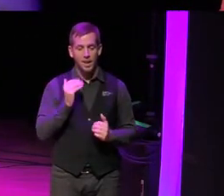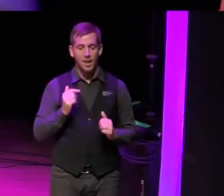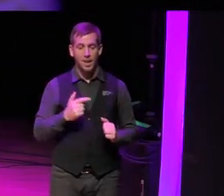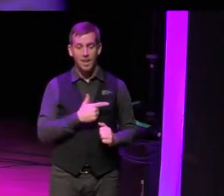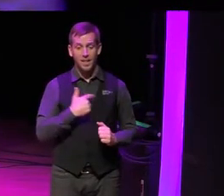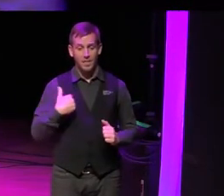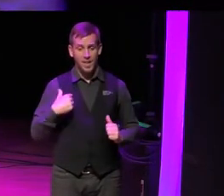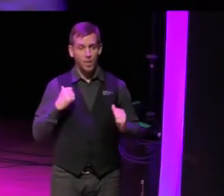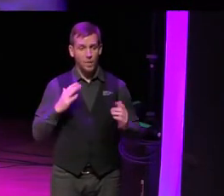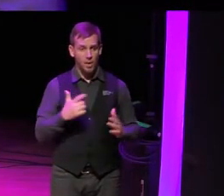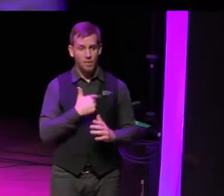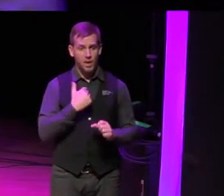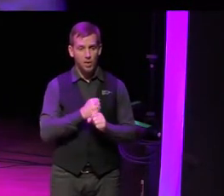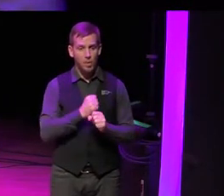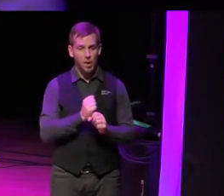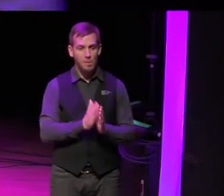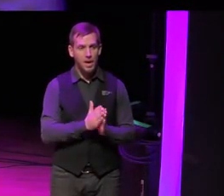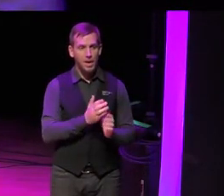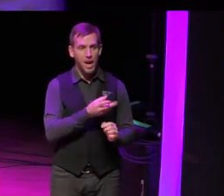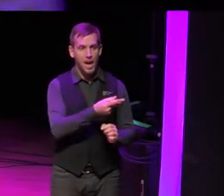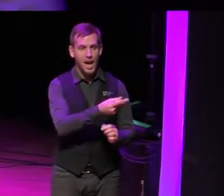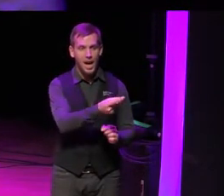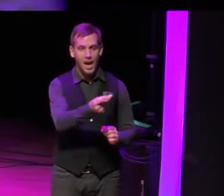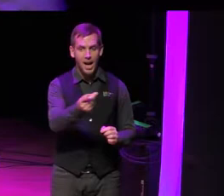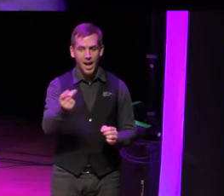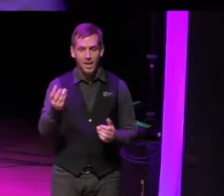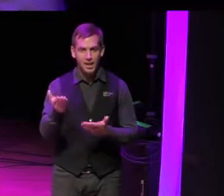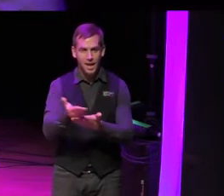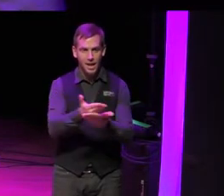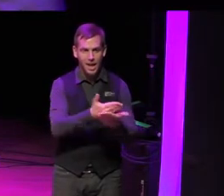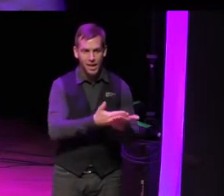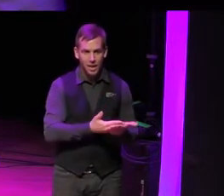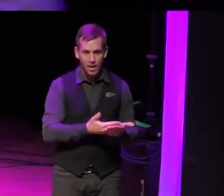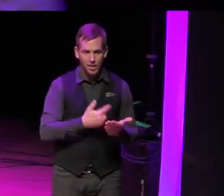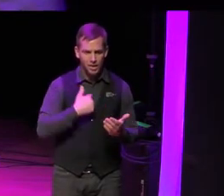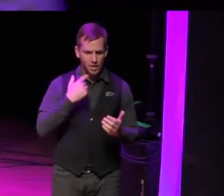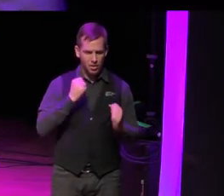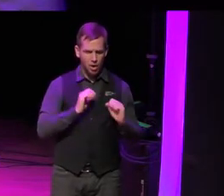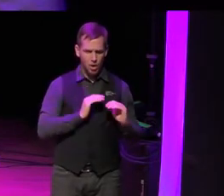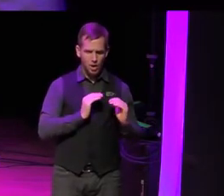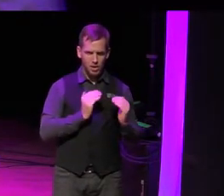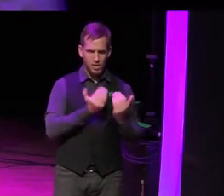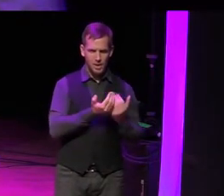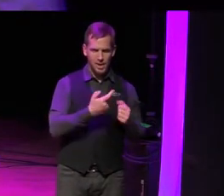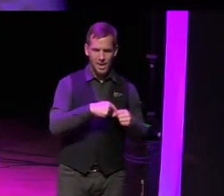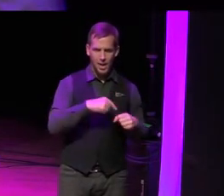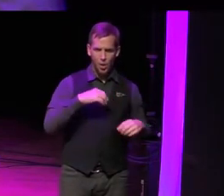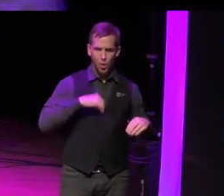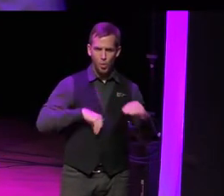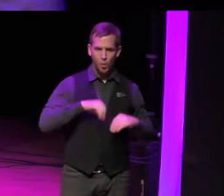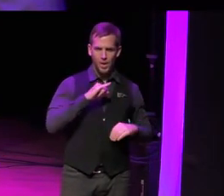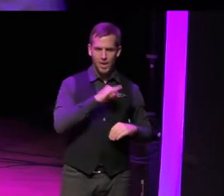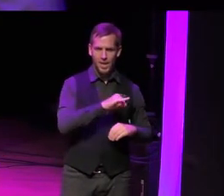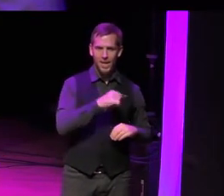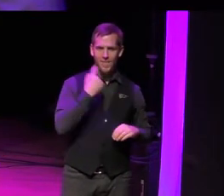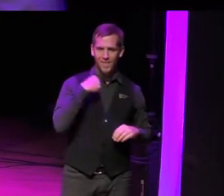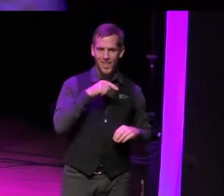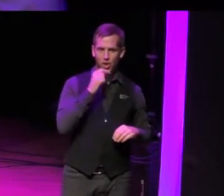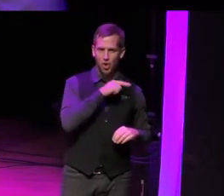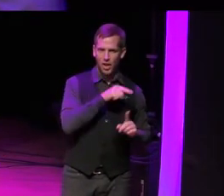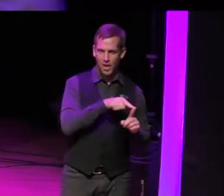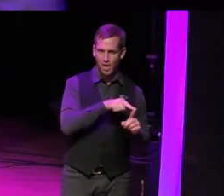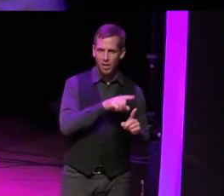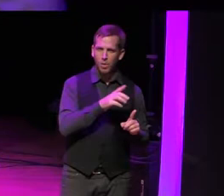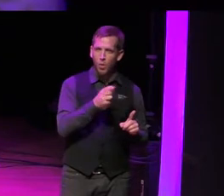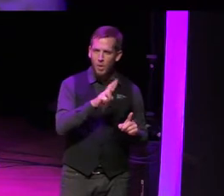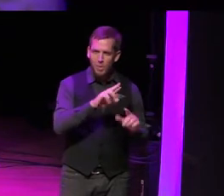course, in other countries. And we were going to have a seminar on corruption in Belarus. And then we said, well, when they were